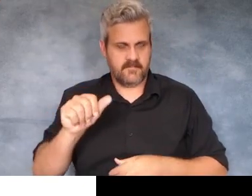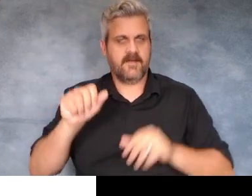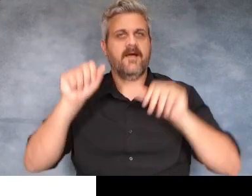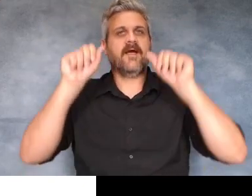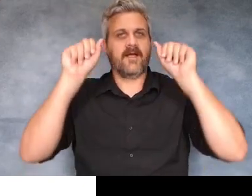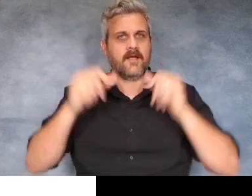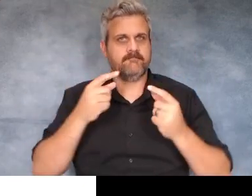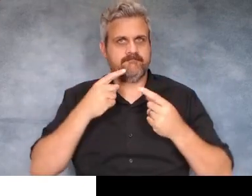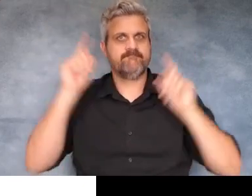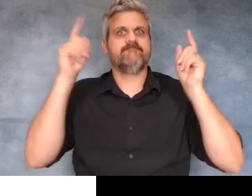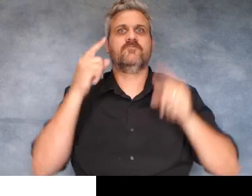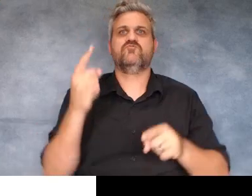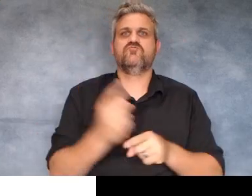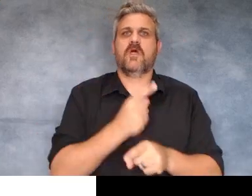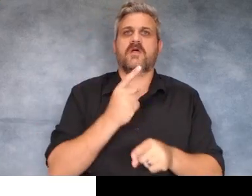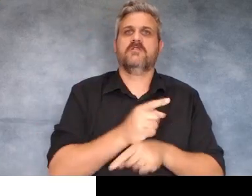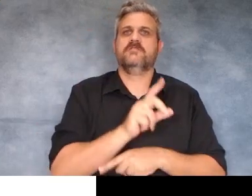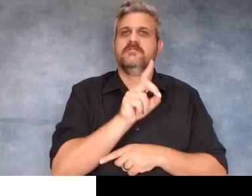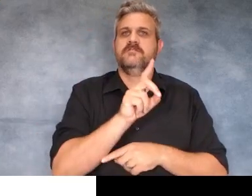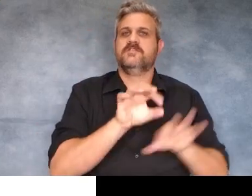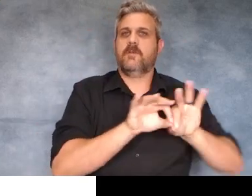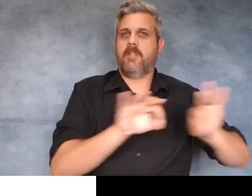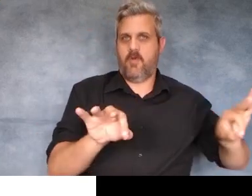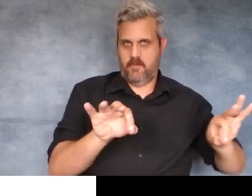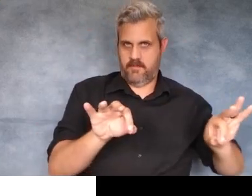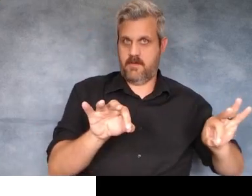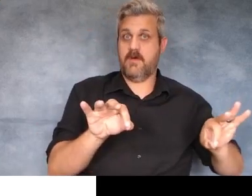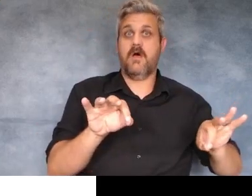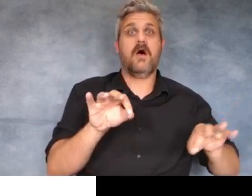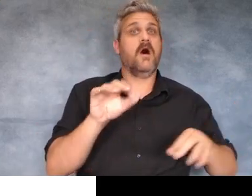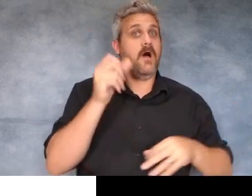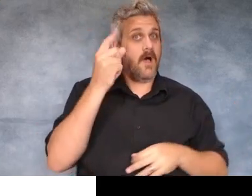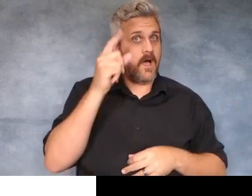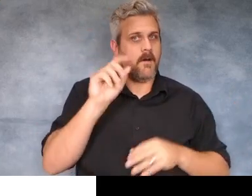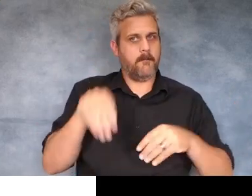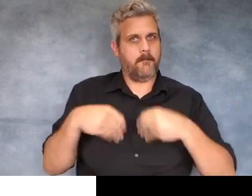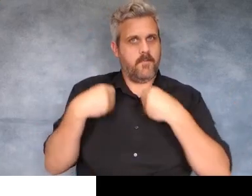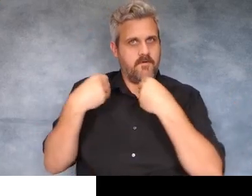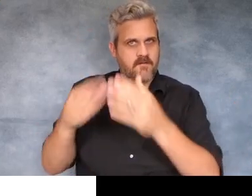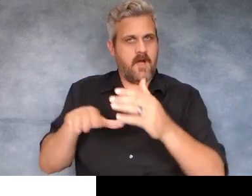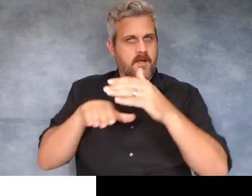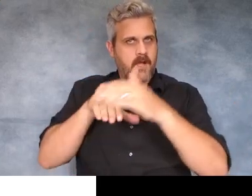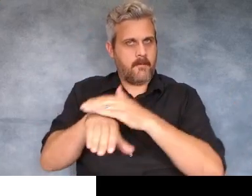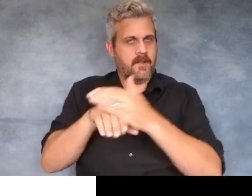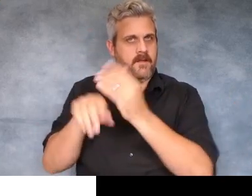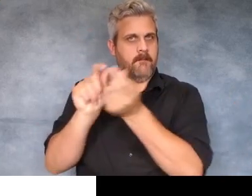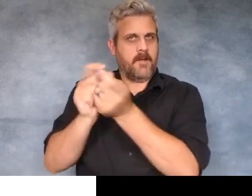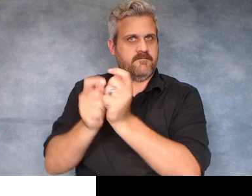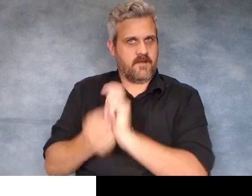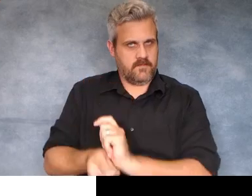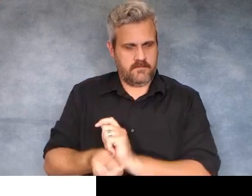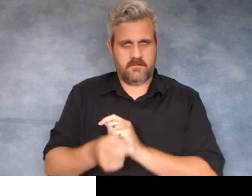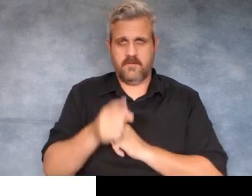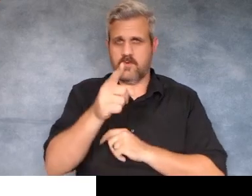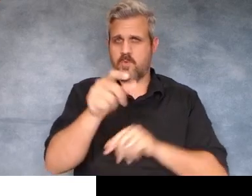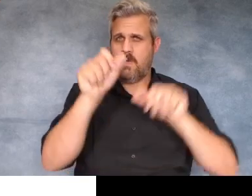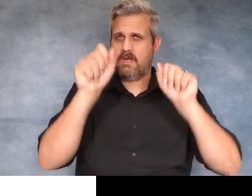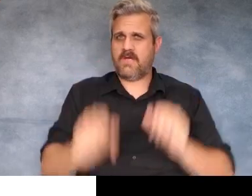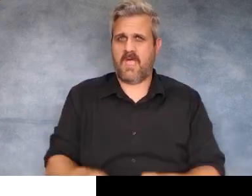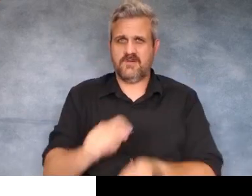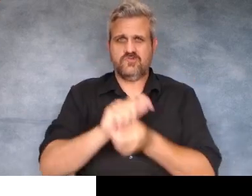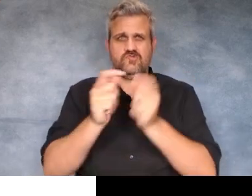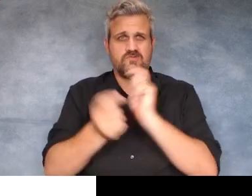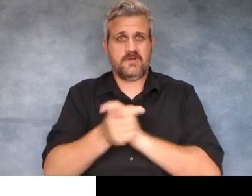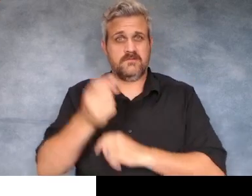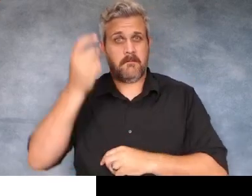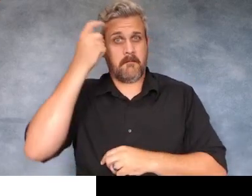obtain a regular high school diploma when they receive needed accommodations and modifications. You can always change course later,